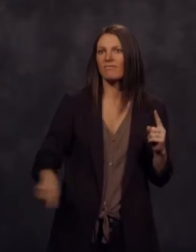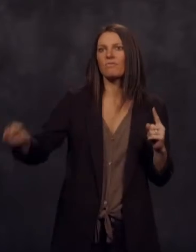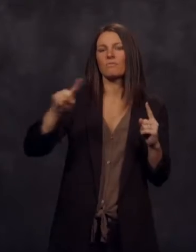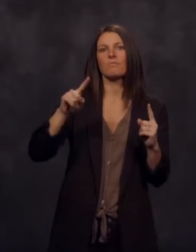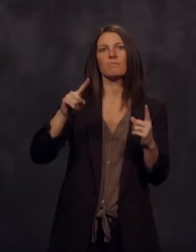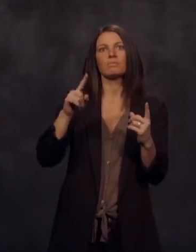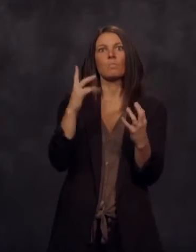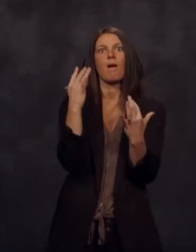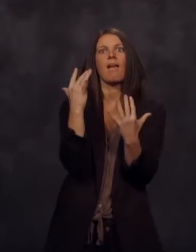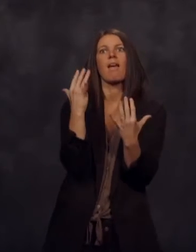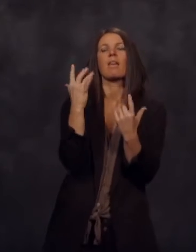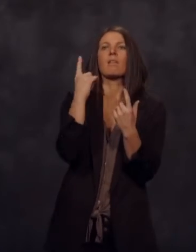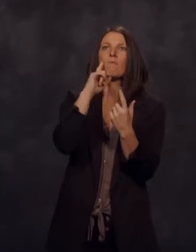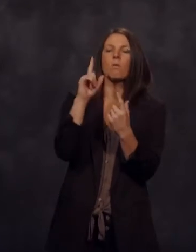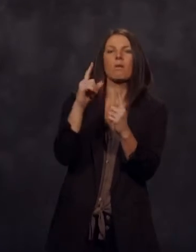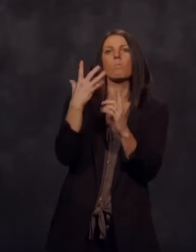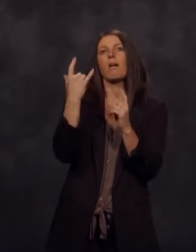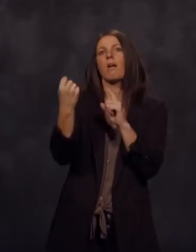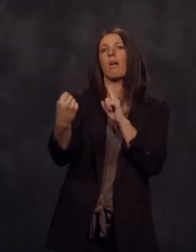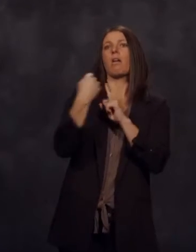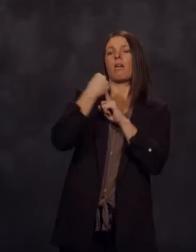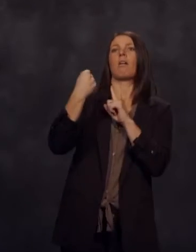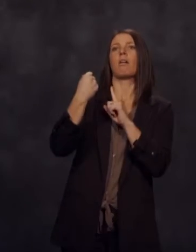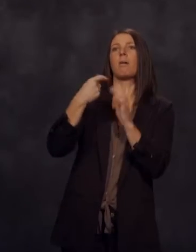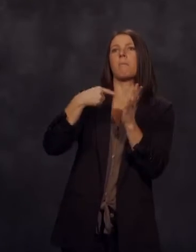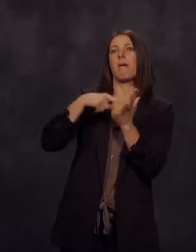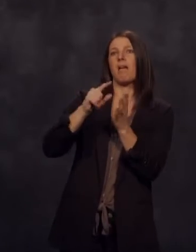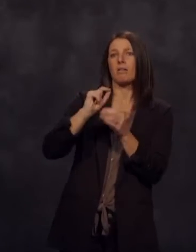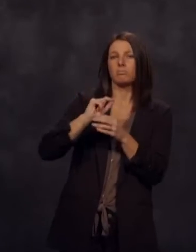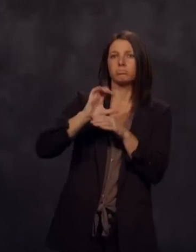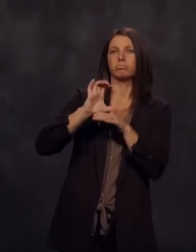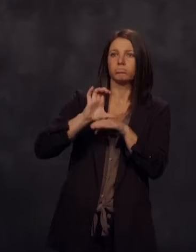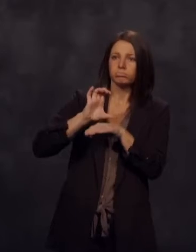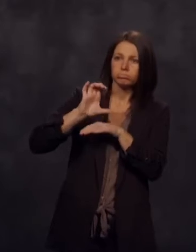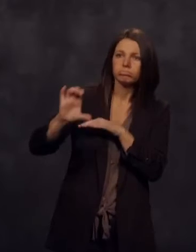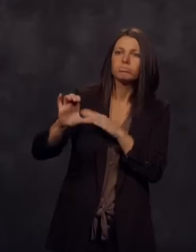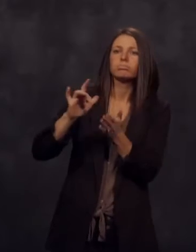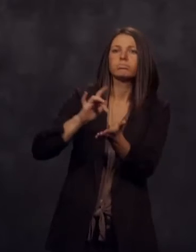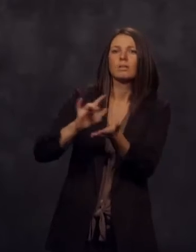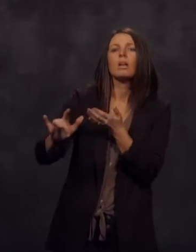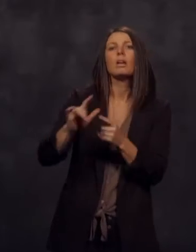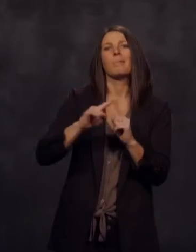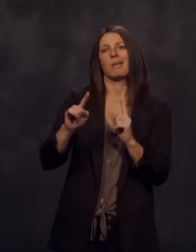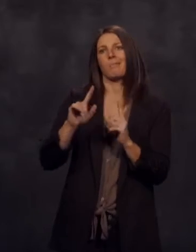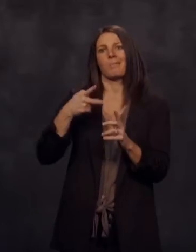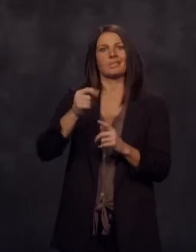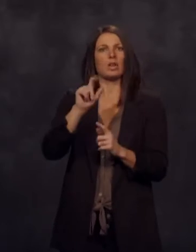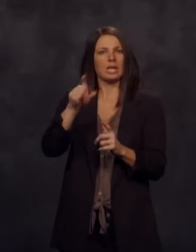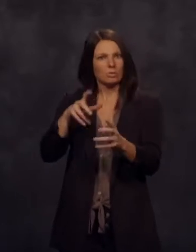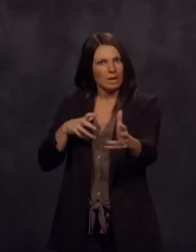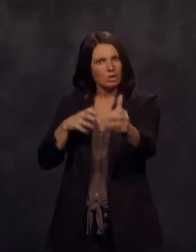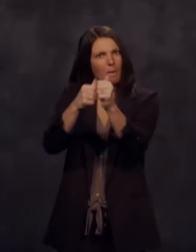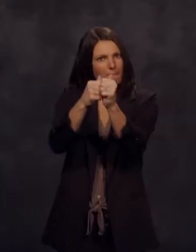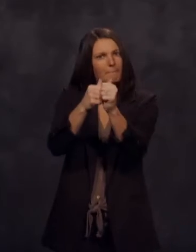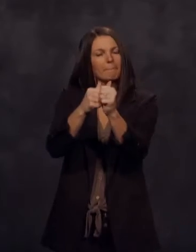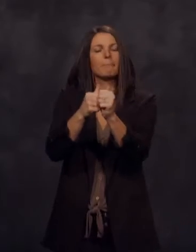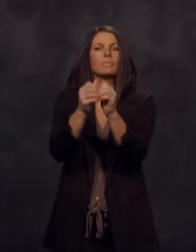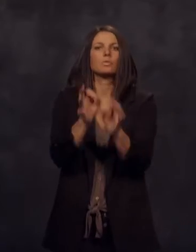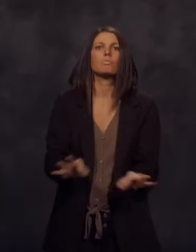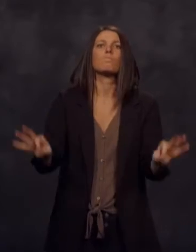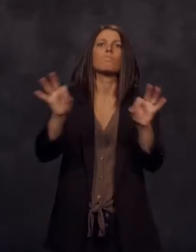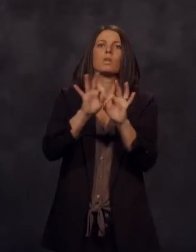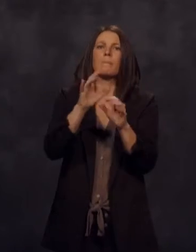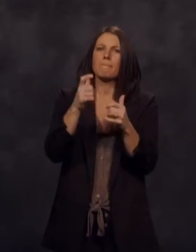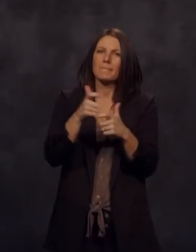they have been hit with the consequences of Pennsylvania being an outlier, and now we're not. So it's a